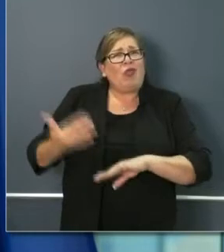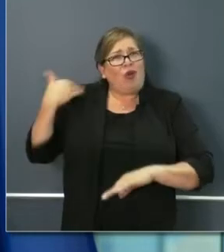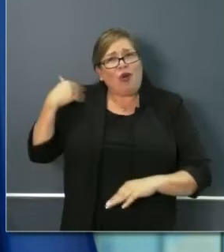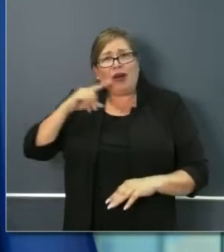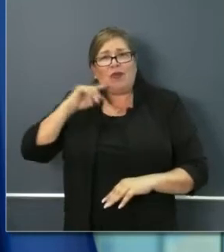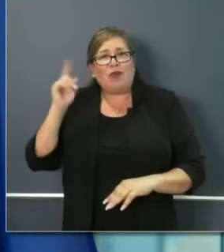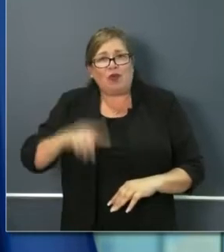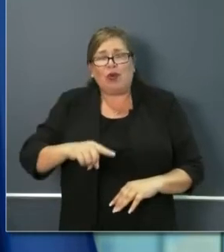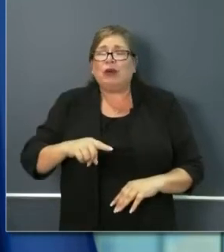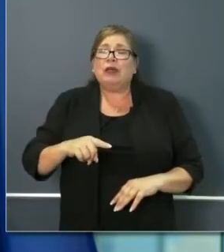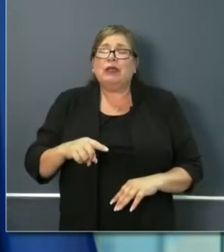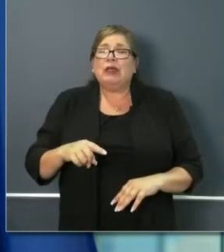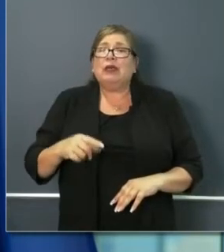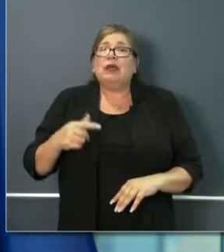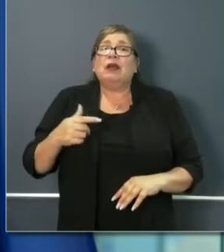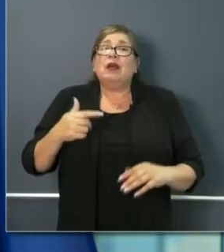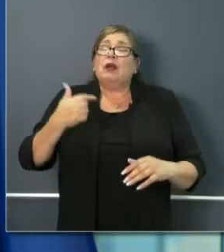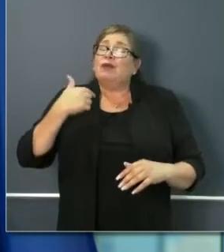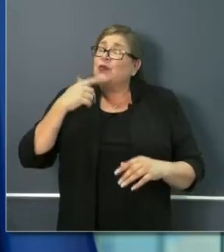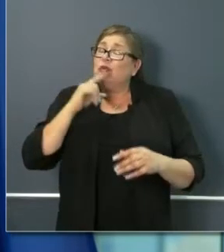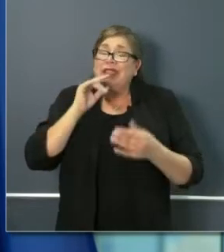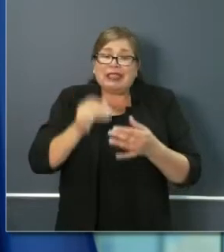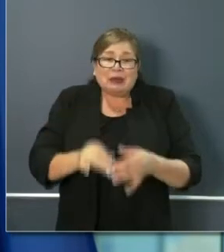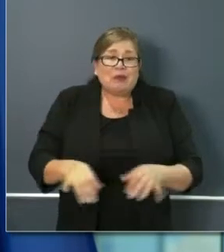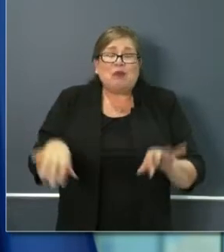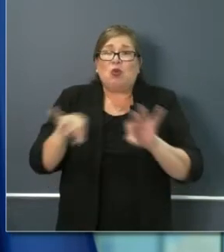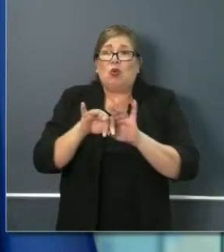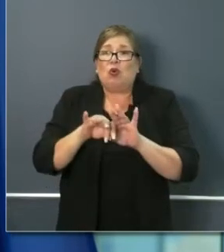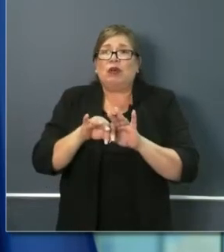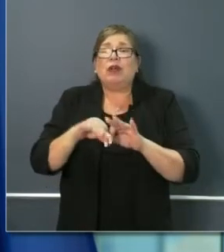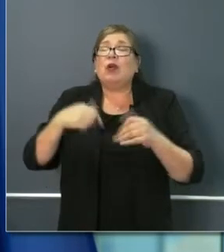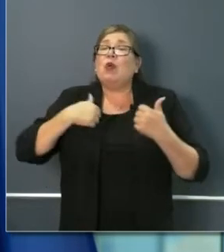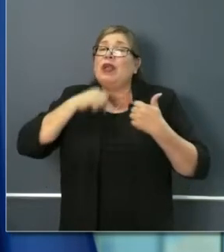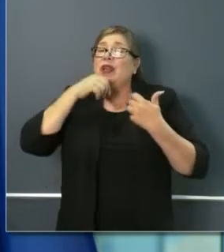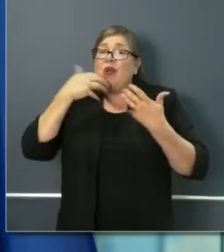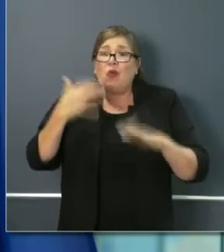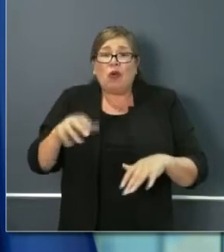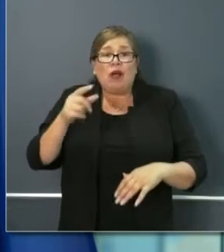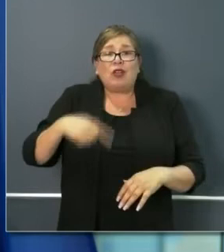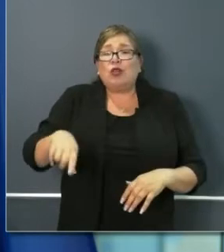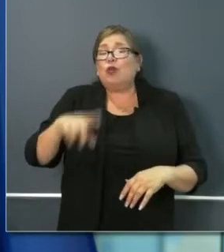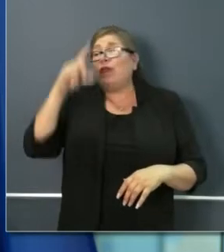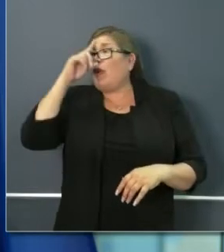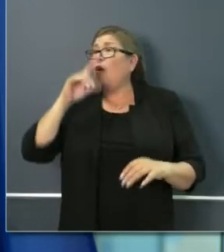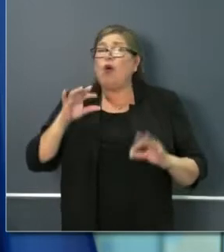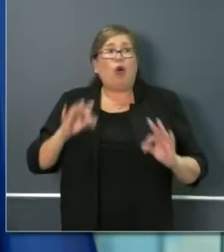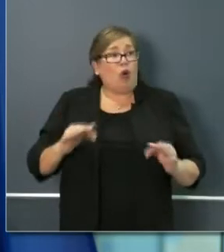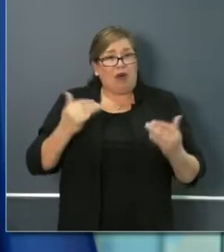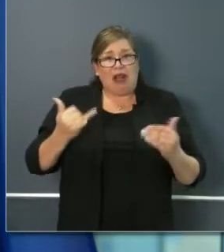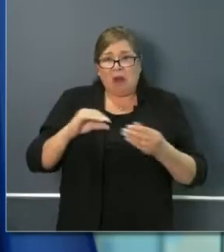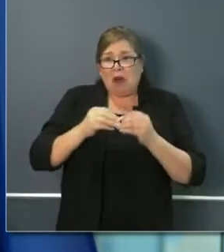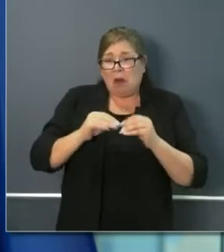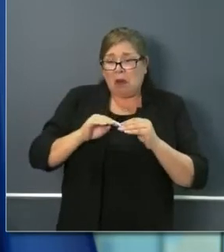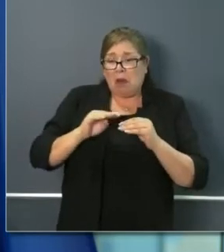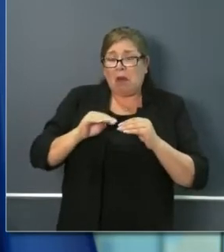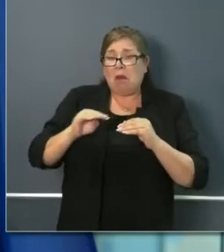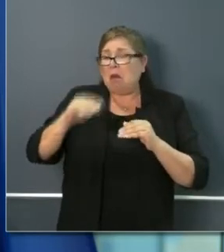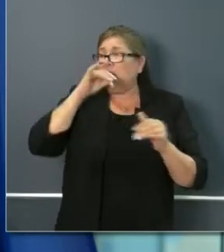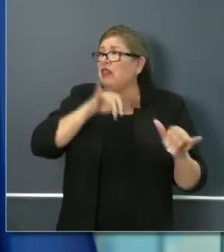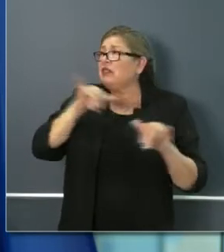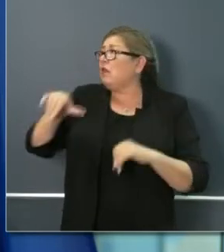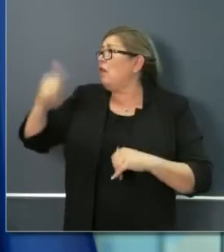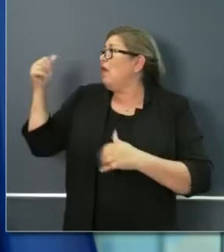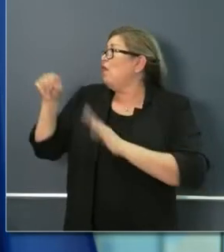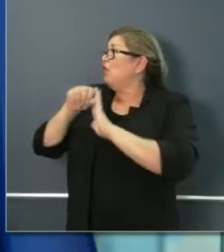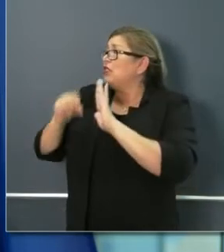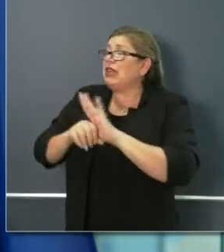will have if people cut the parachute before they land. The only regret we will have if we